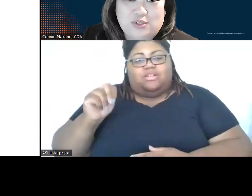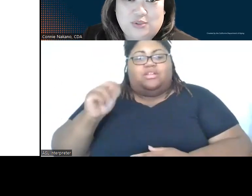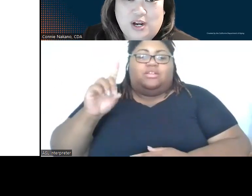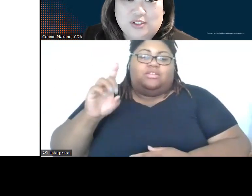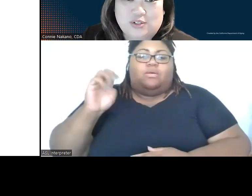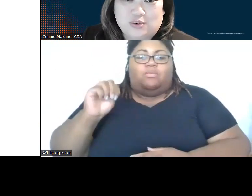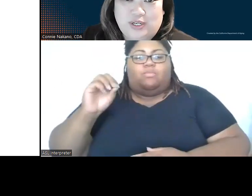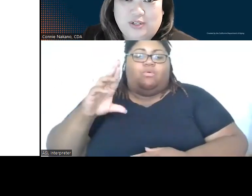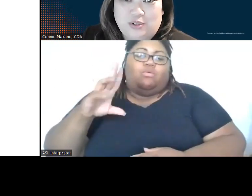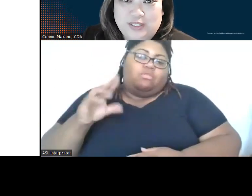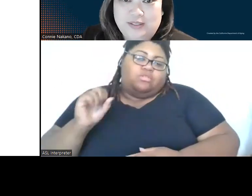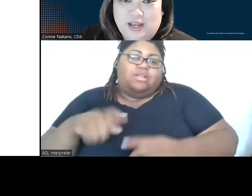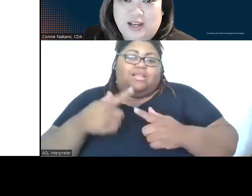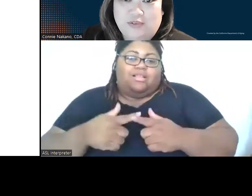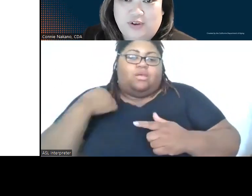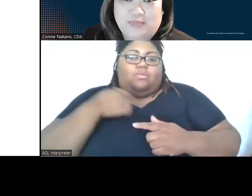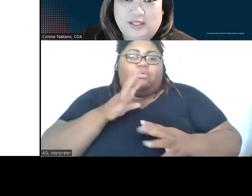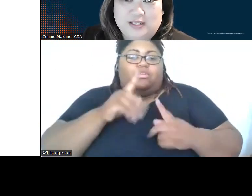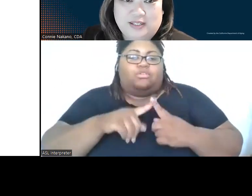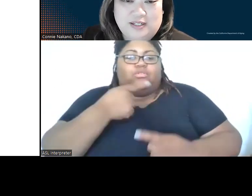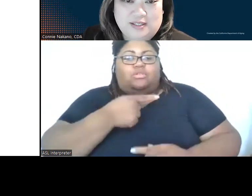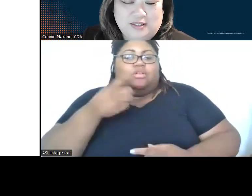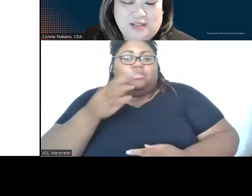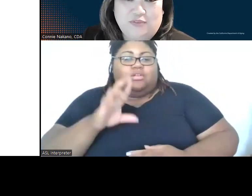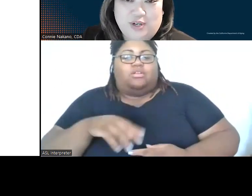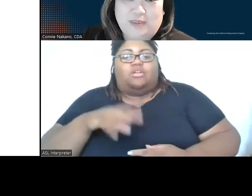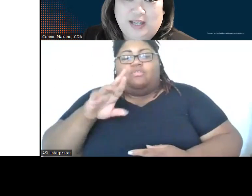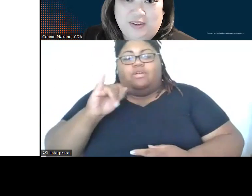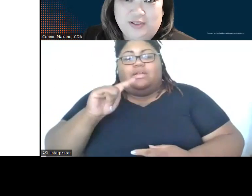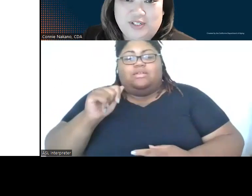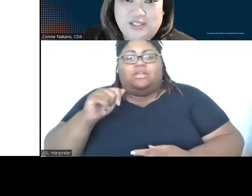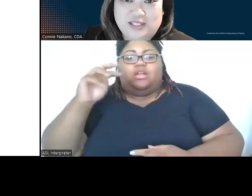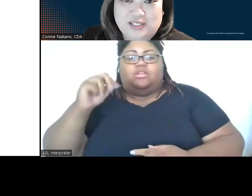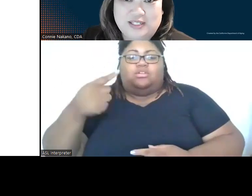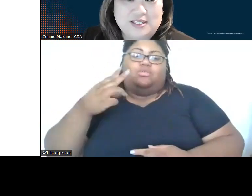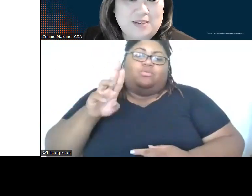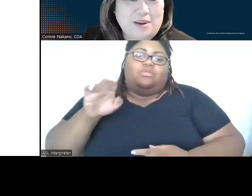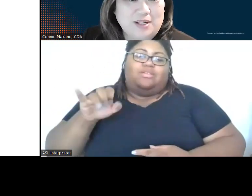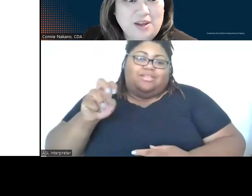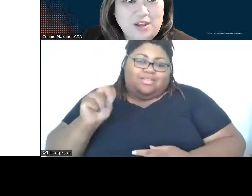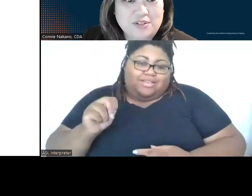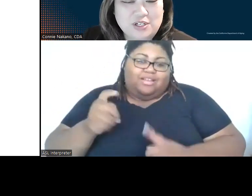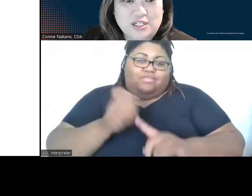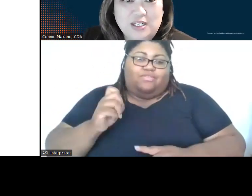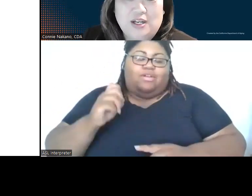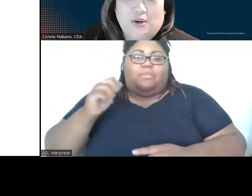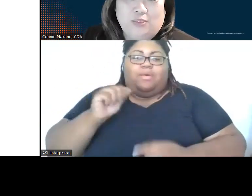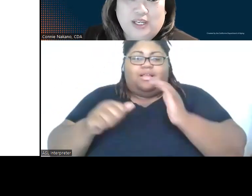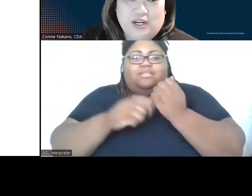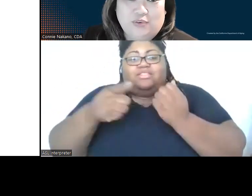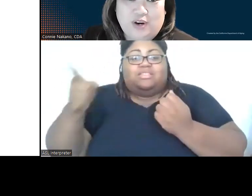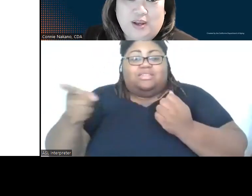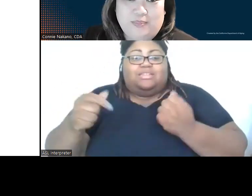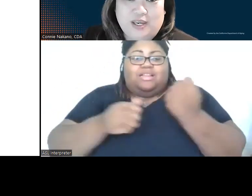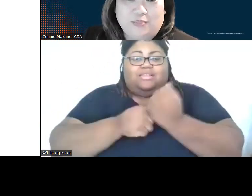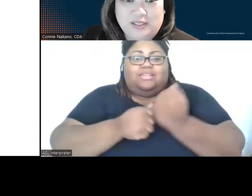over to Dr. Rita Nguyen from the California Public Health. She's the Assistant State Public Health Officer. We'll